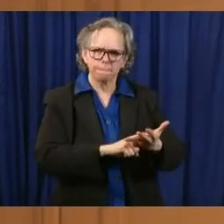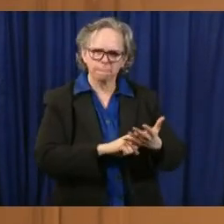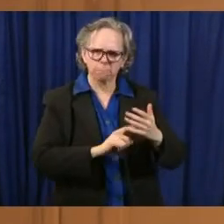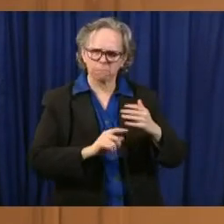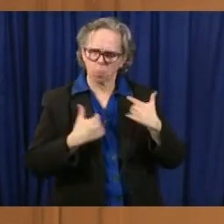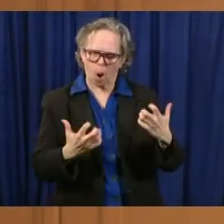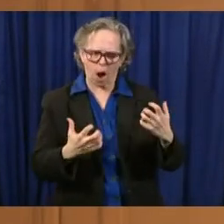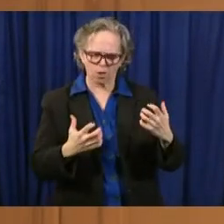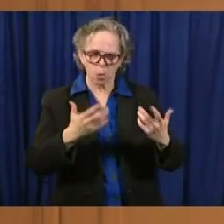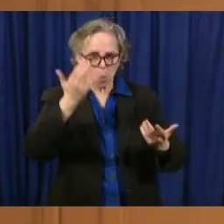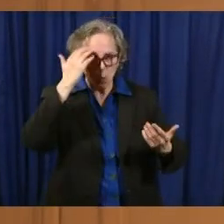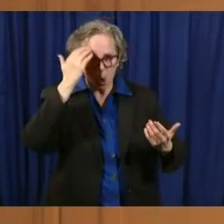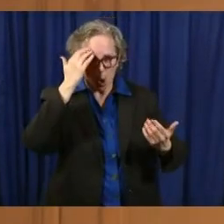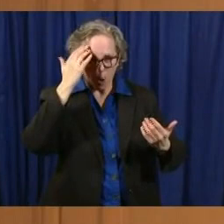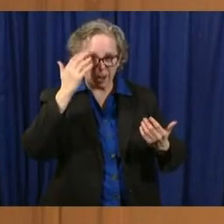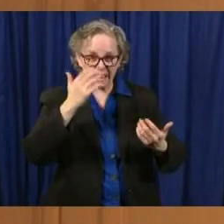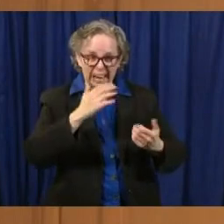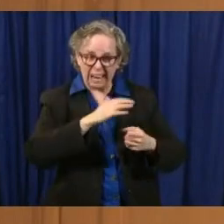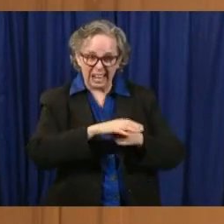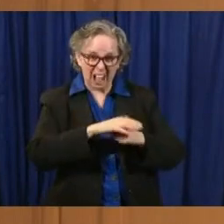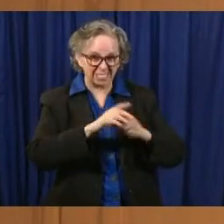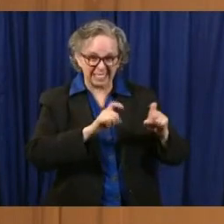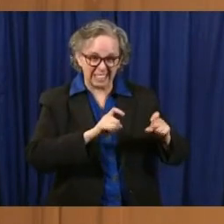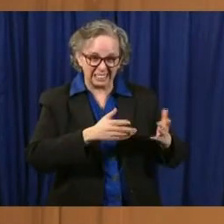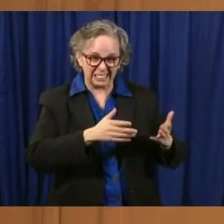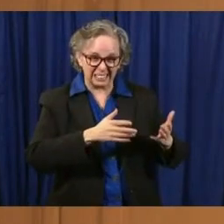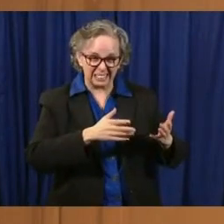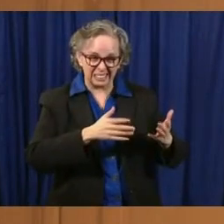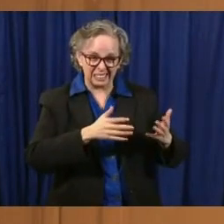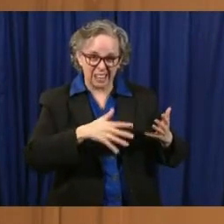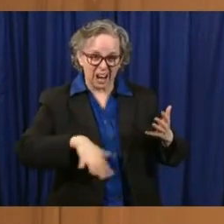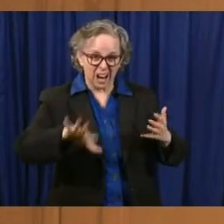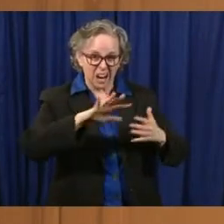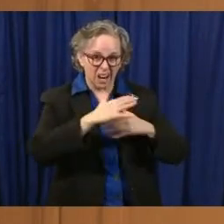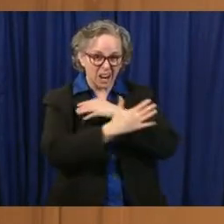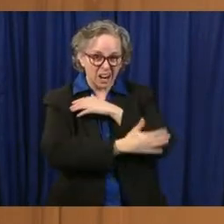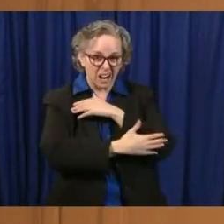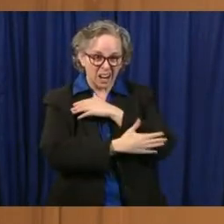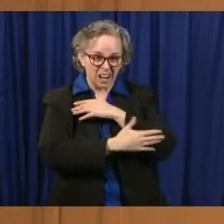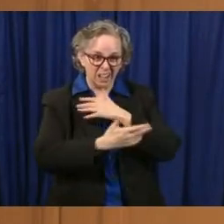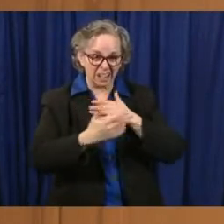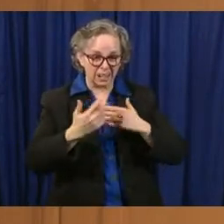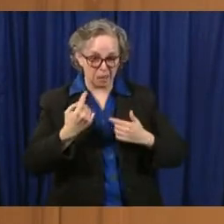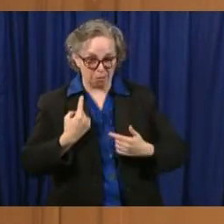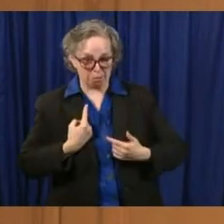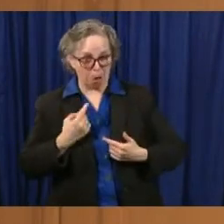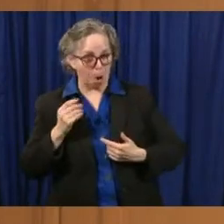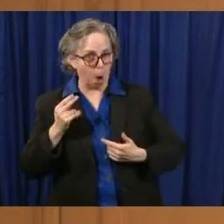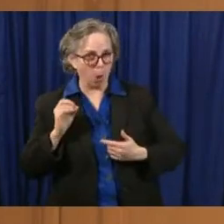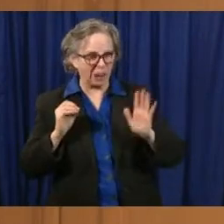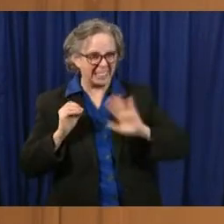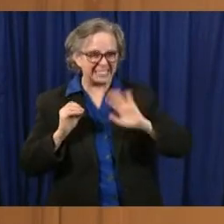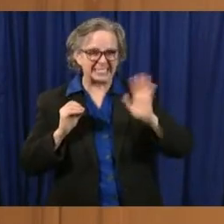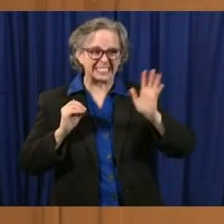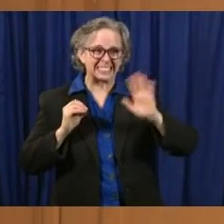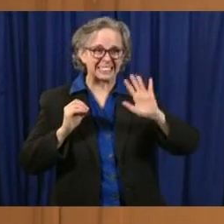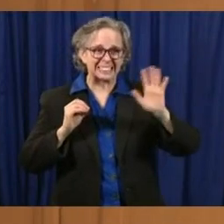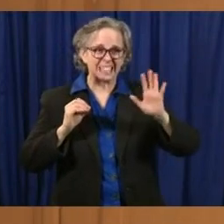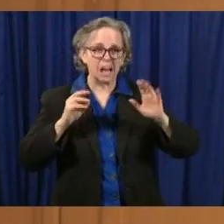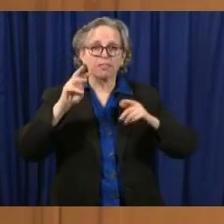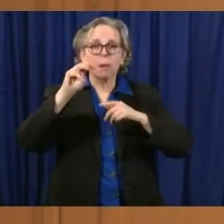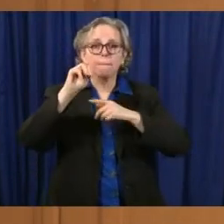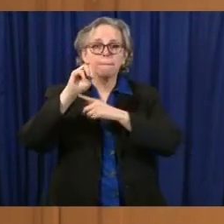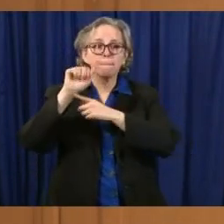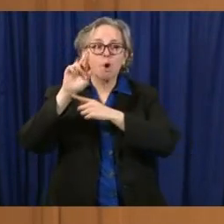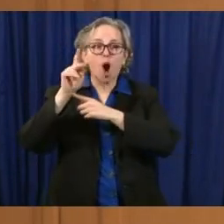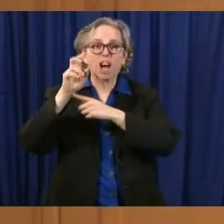is a shortage of these tests still. It's not something our state is doing, it's the marketplace. But something we've been